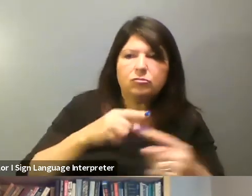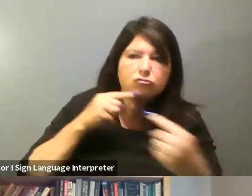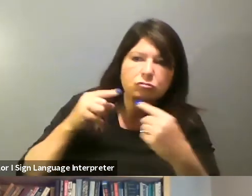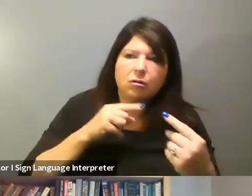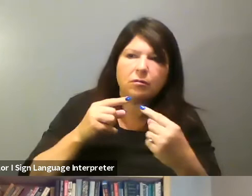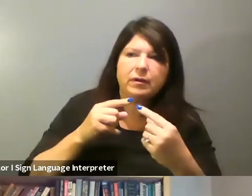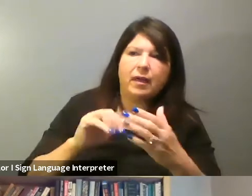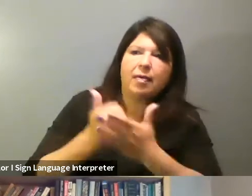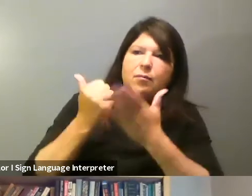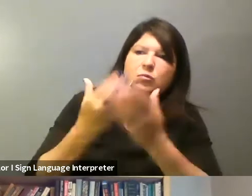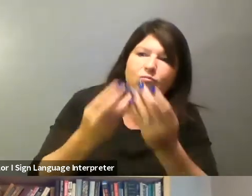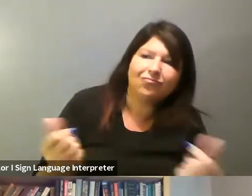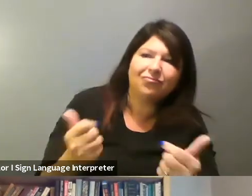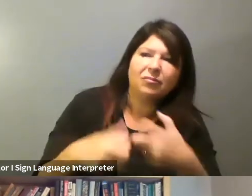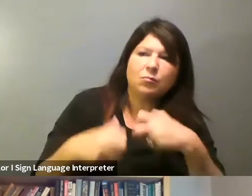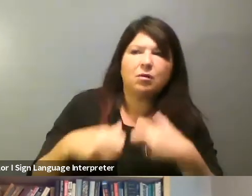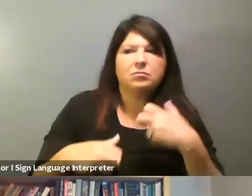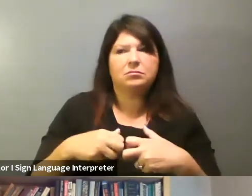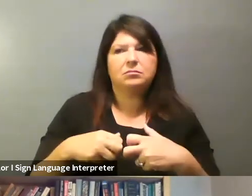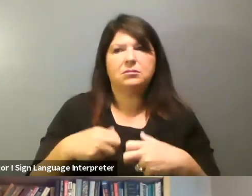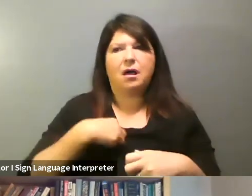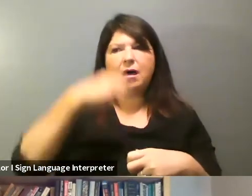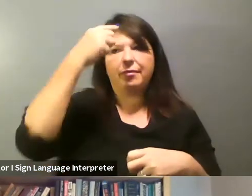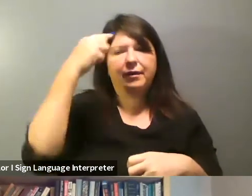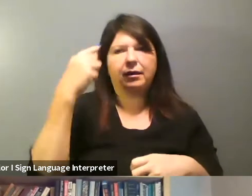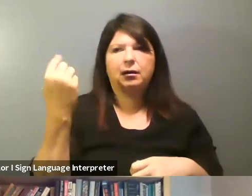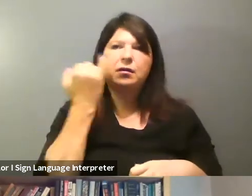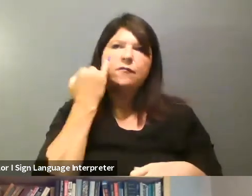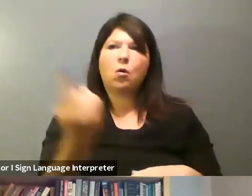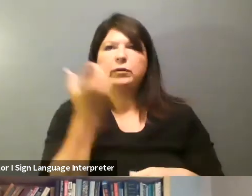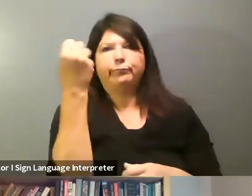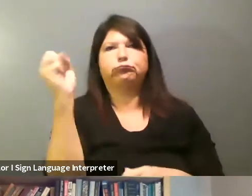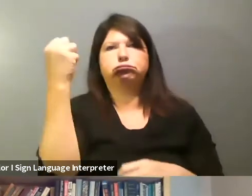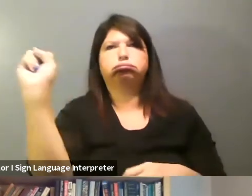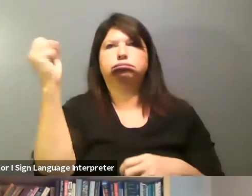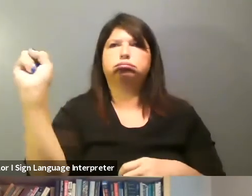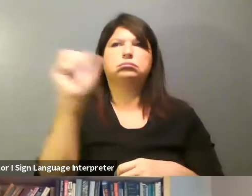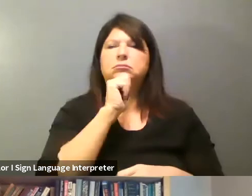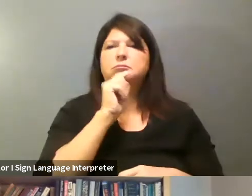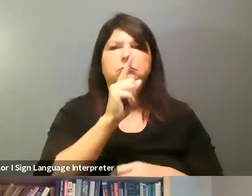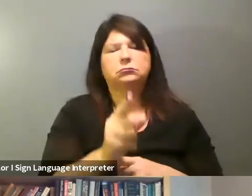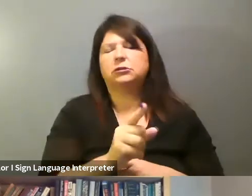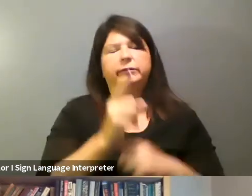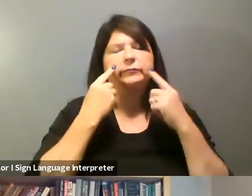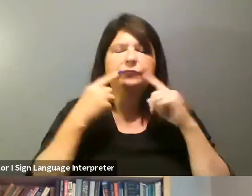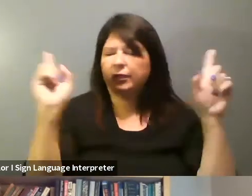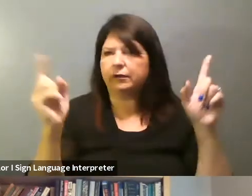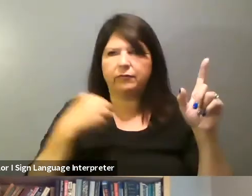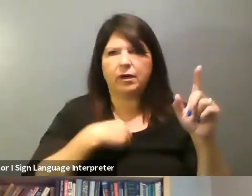I think just demonstrating is not going to be very effective. It's not going to be terribly effective. That we really do need